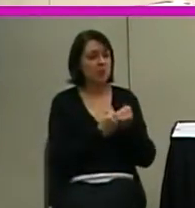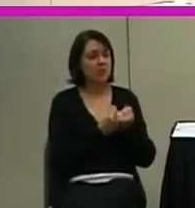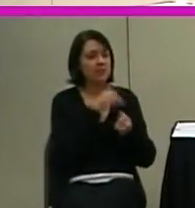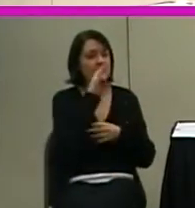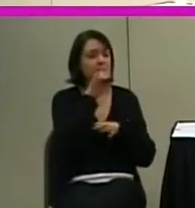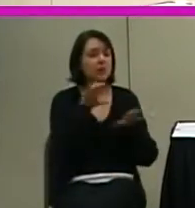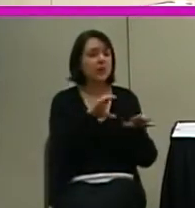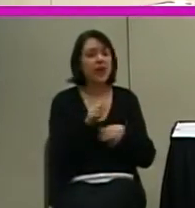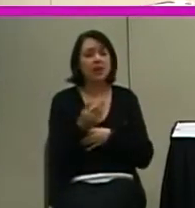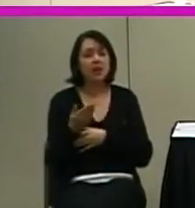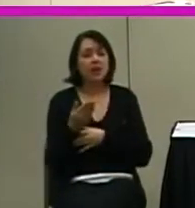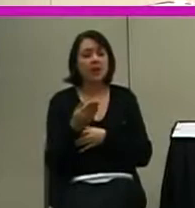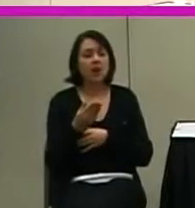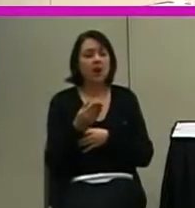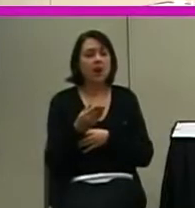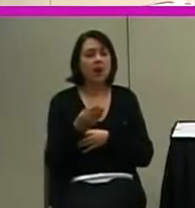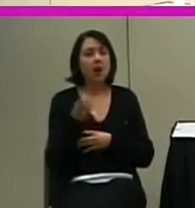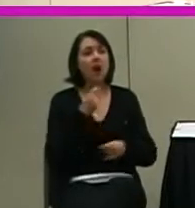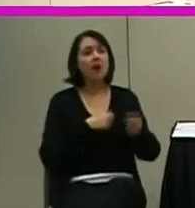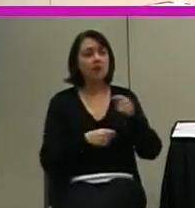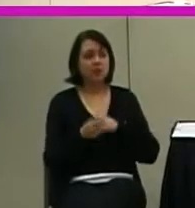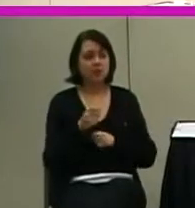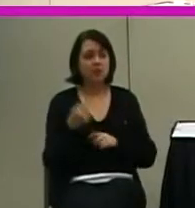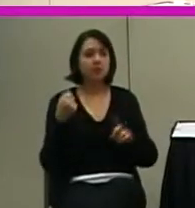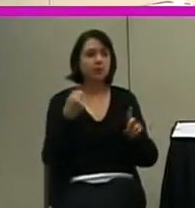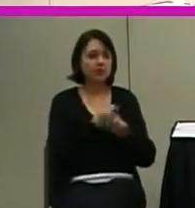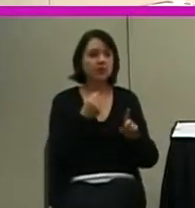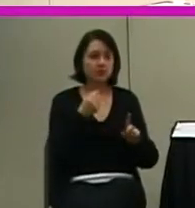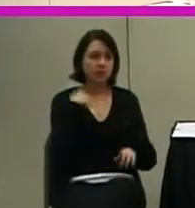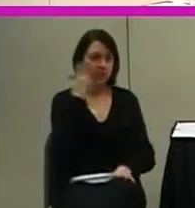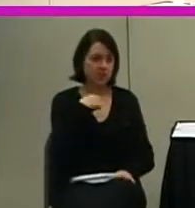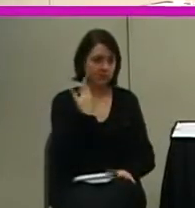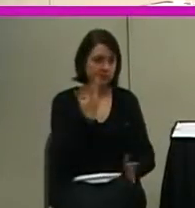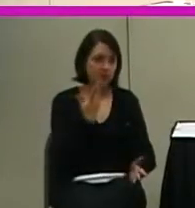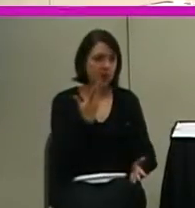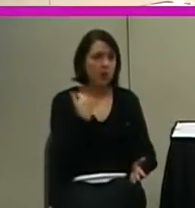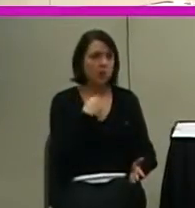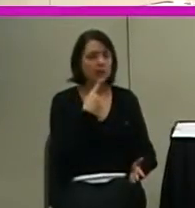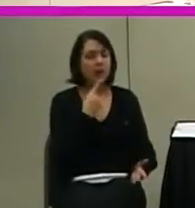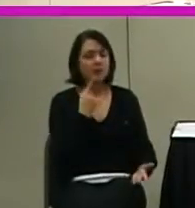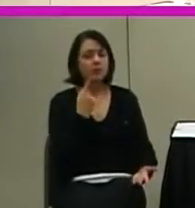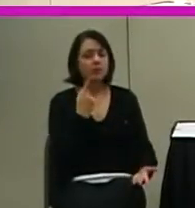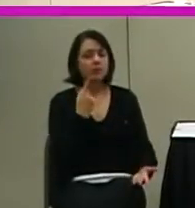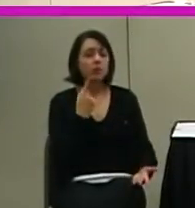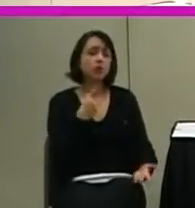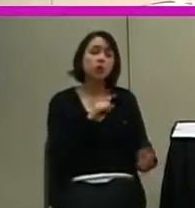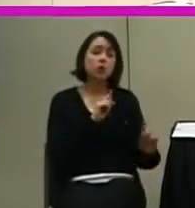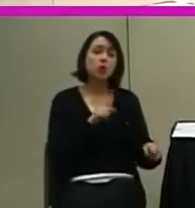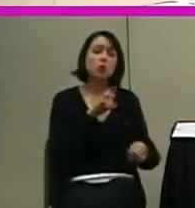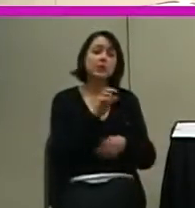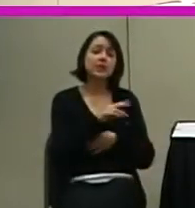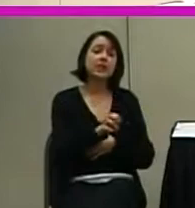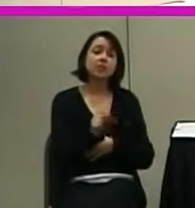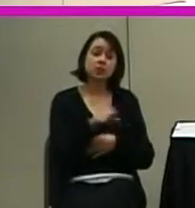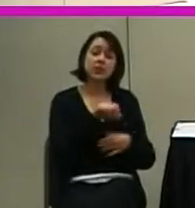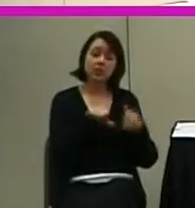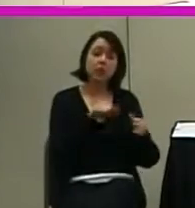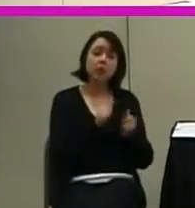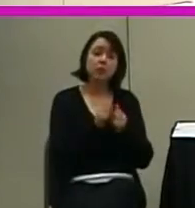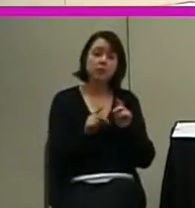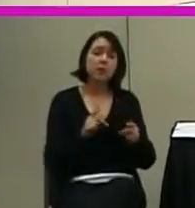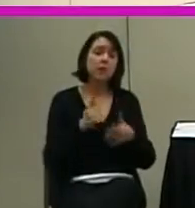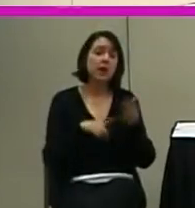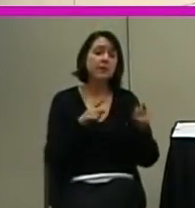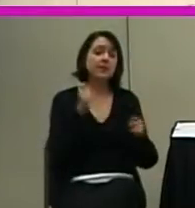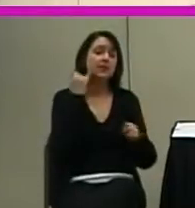for doing anything other than punching someone in the face. So we say, what are you going to do at recess today? Are you going to get along with people? What will you do if you don't?